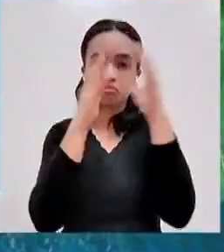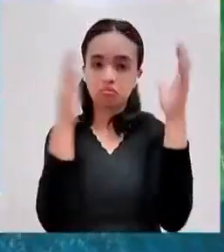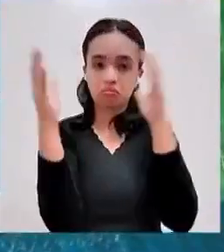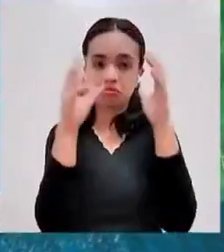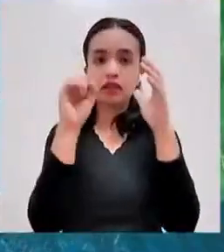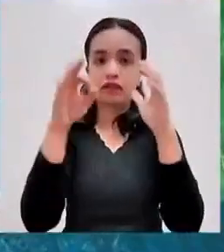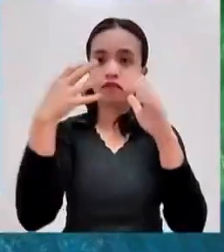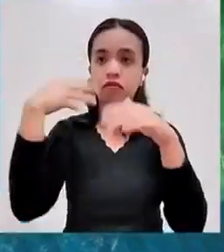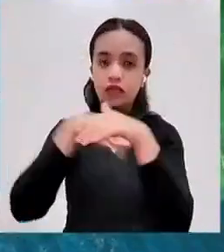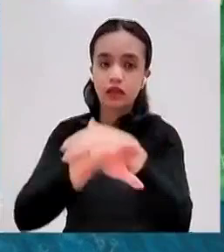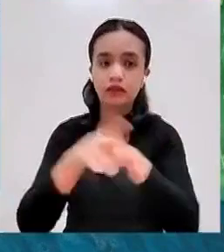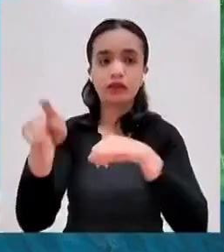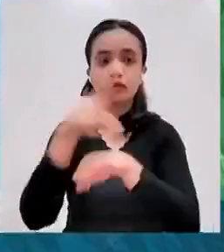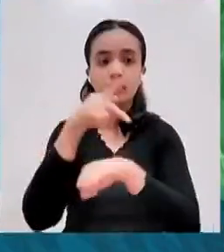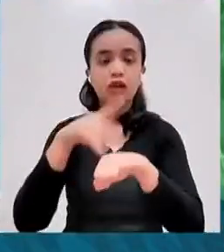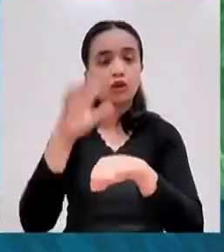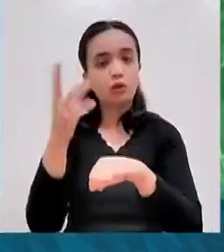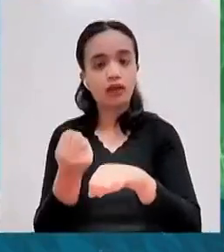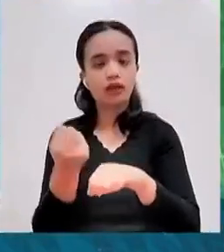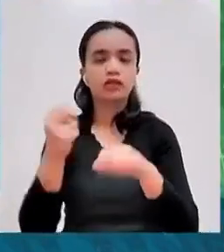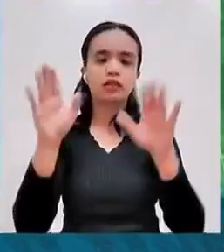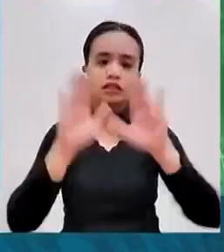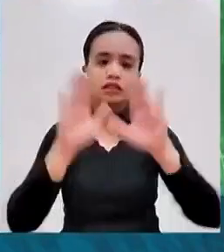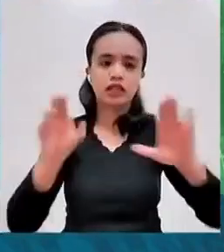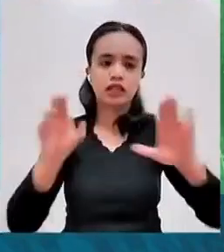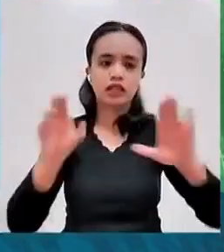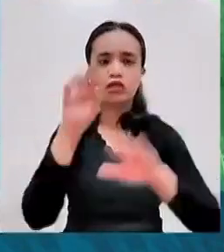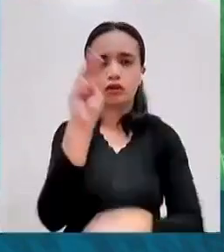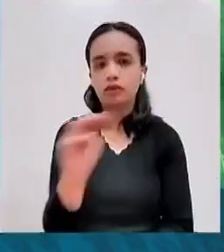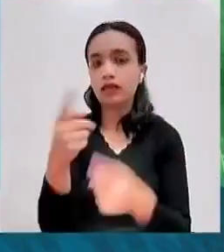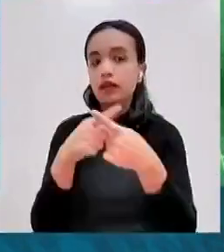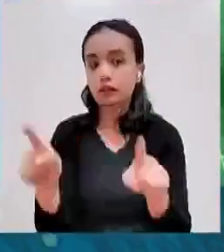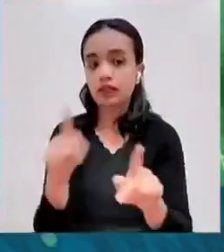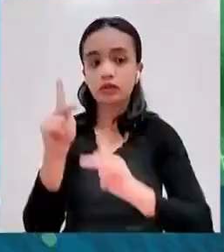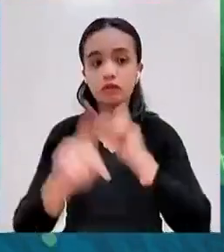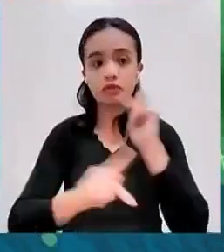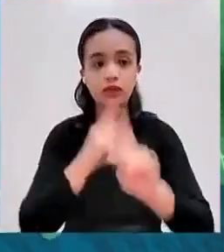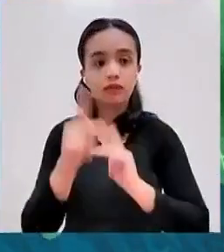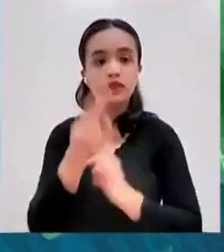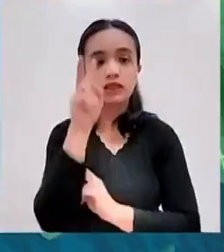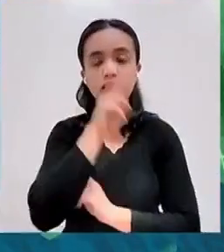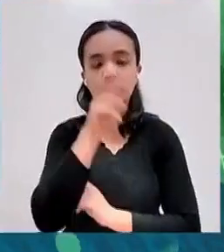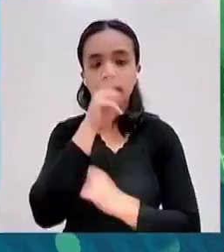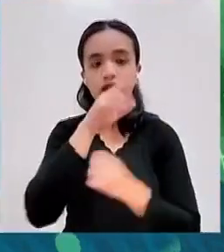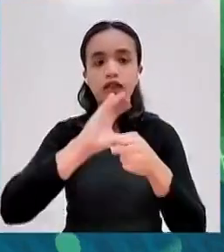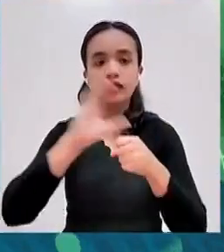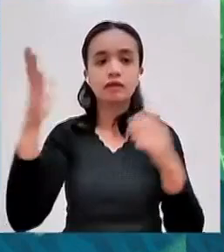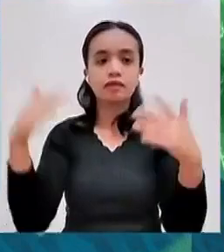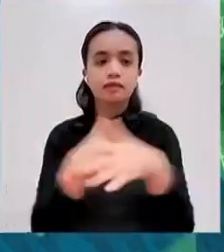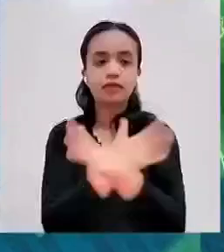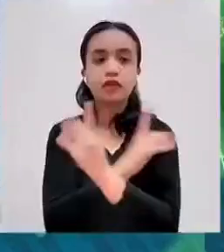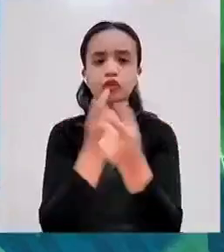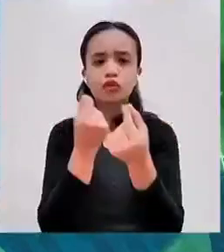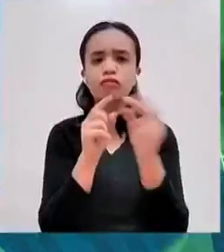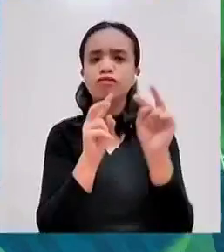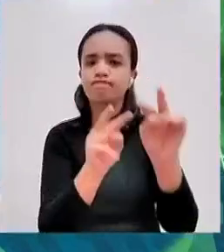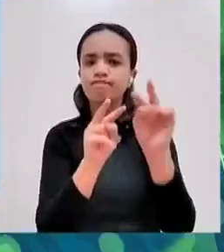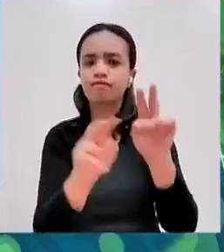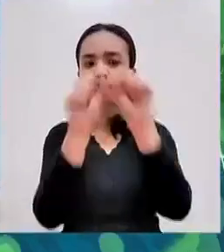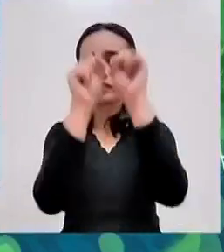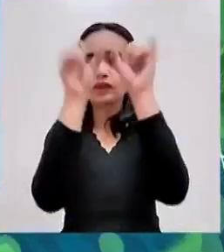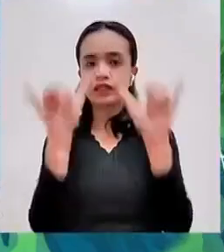landfall late Sunday or early Monday. But residents of eastern Visayas, Caraga, and Davao are asked to monitor the system and make the